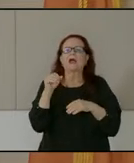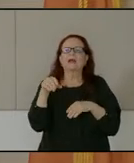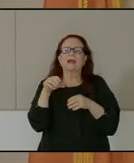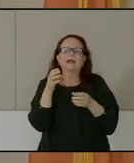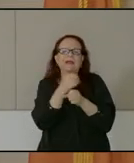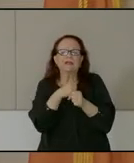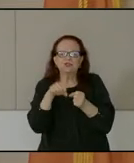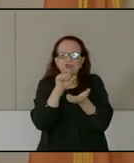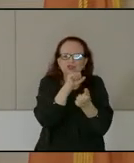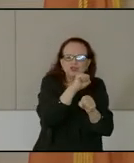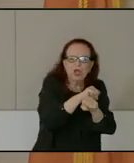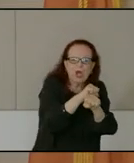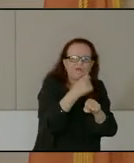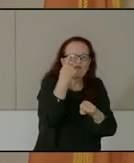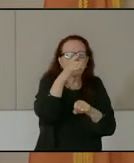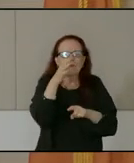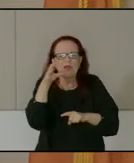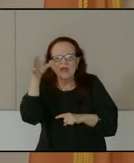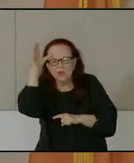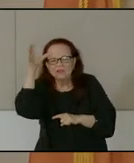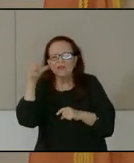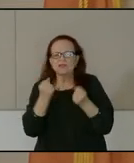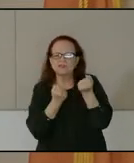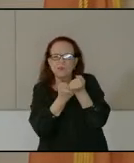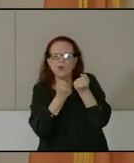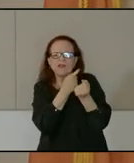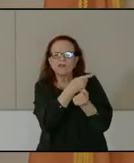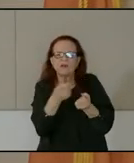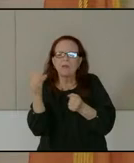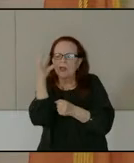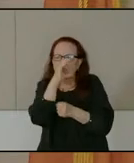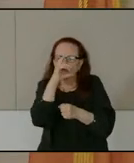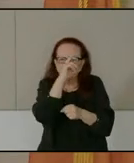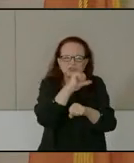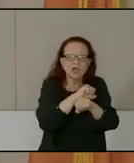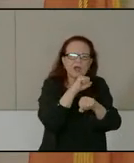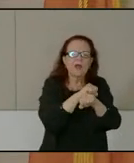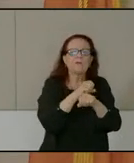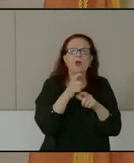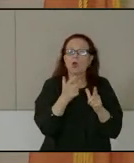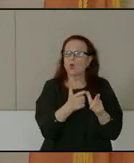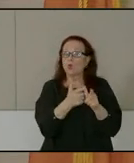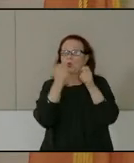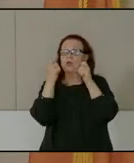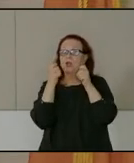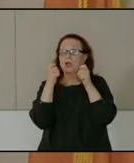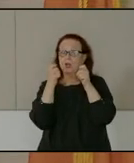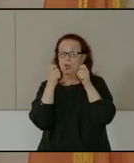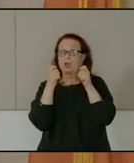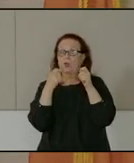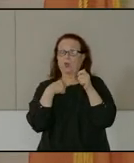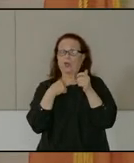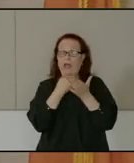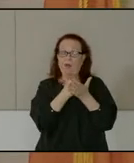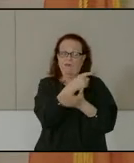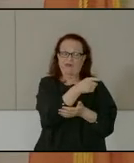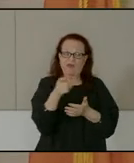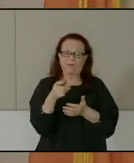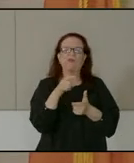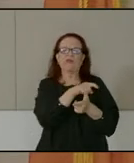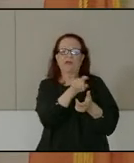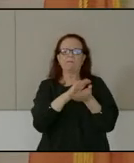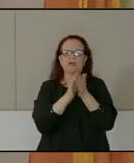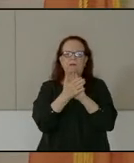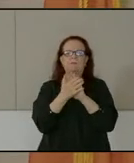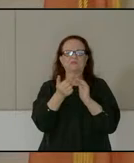getting them some support, finding them work, the quicker you can do that, obviously you can help them to become self-sufficient. the